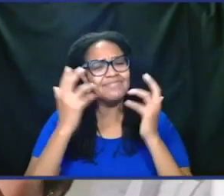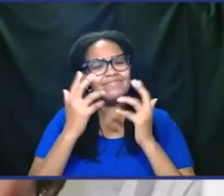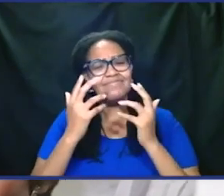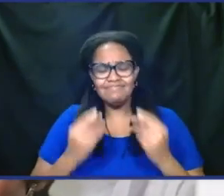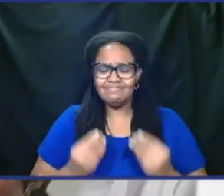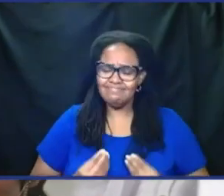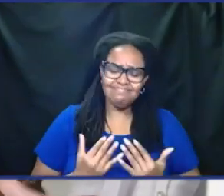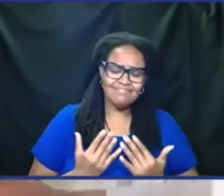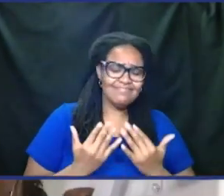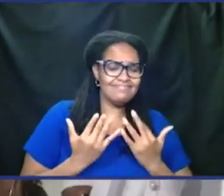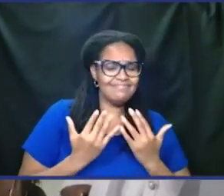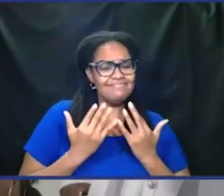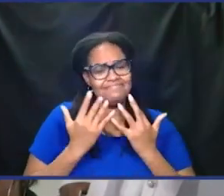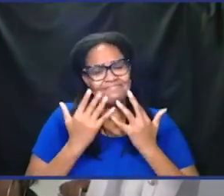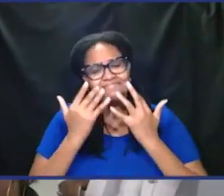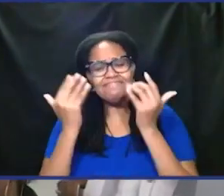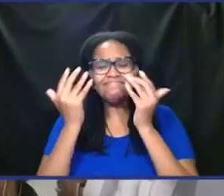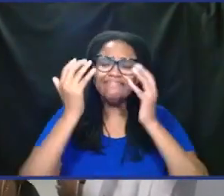ooh, ooh,